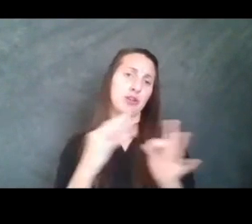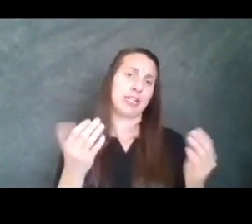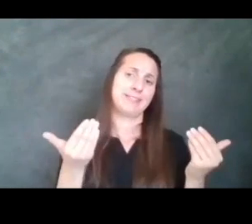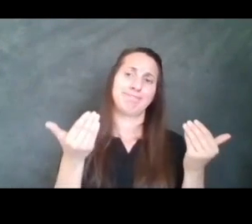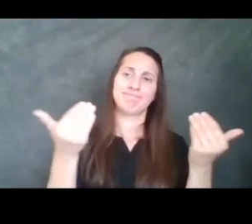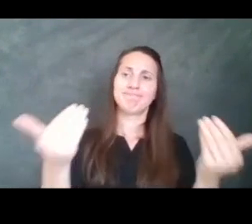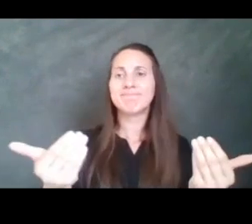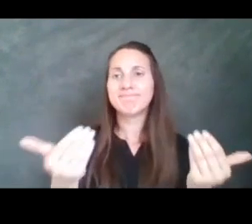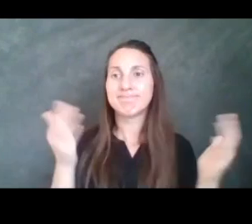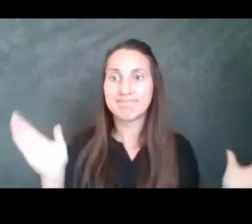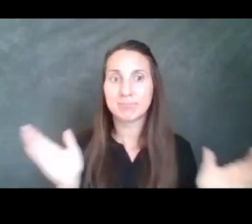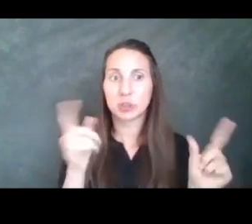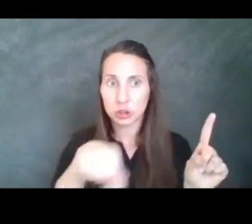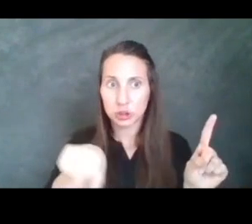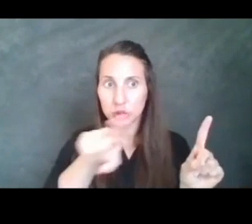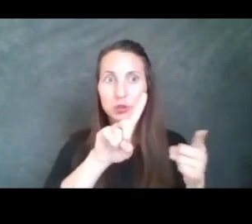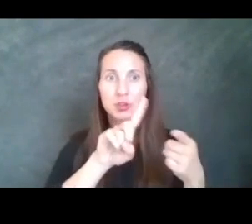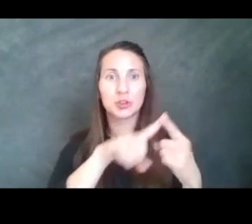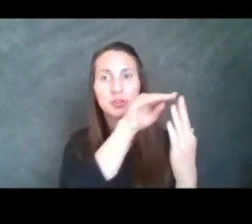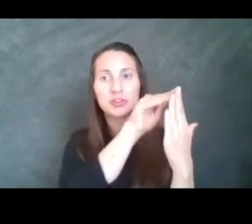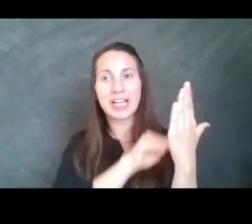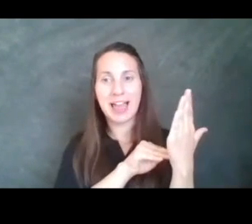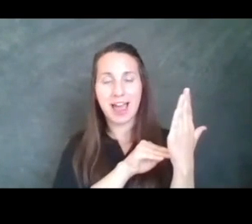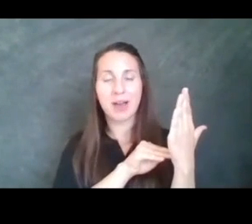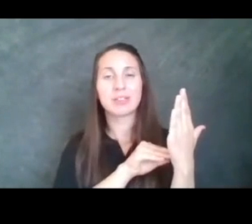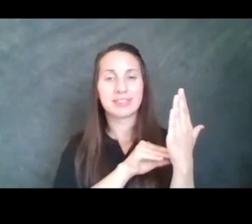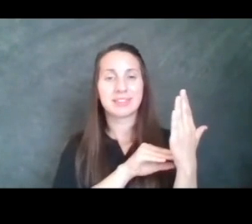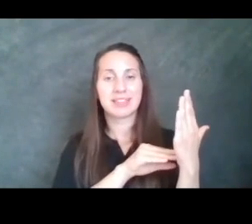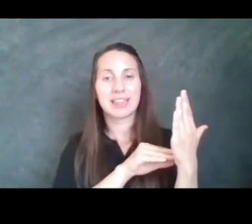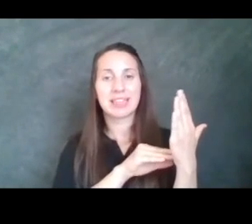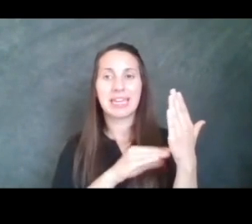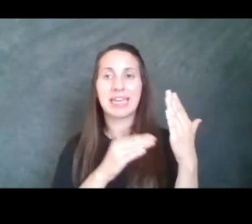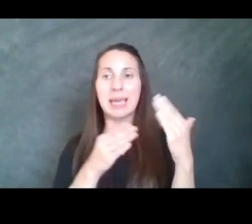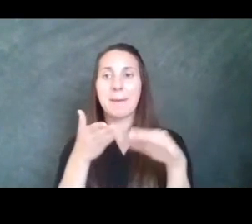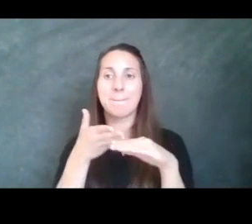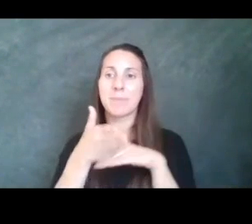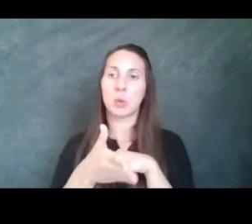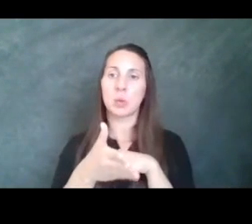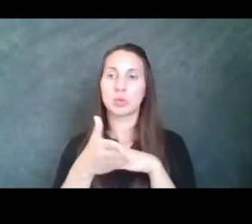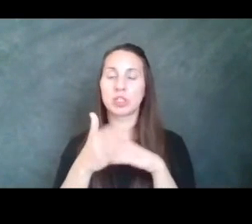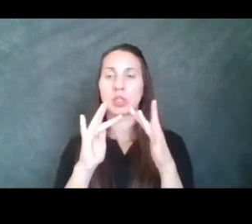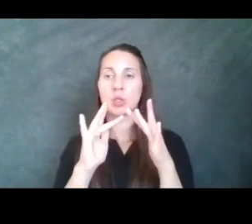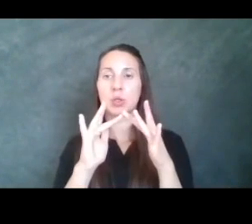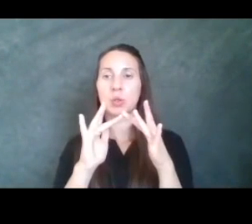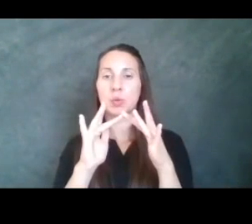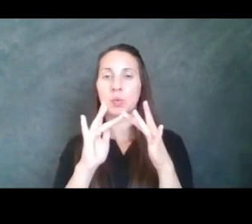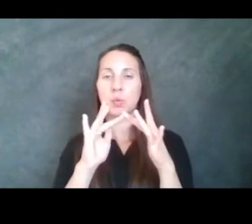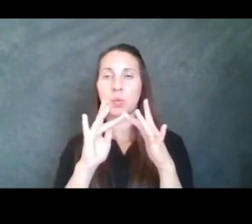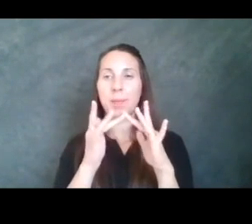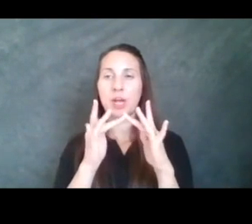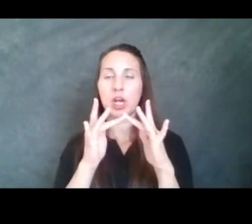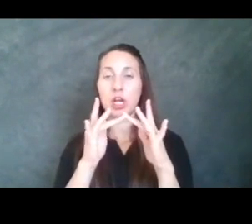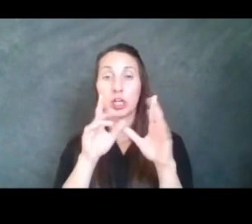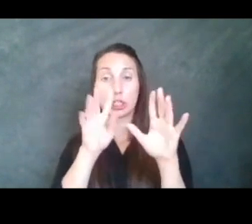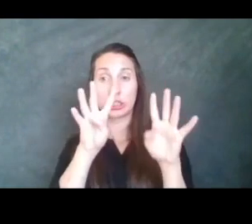we encourage you to fill out the post-webinar survey with which you will be receiving